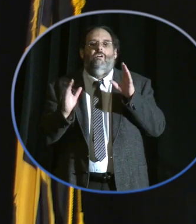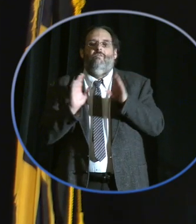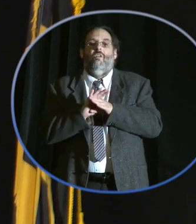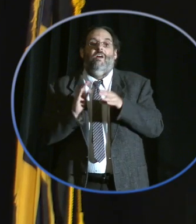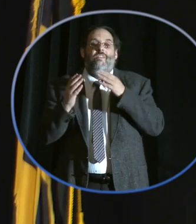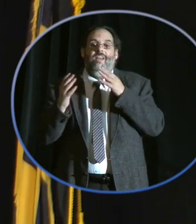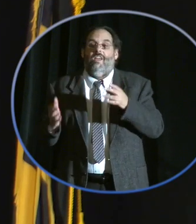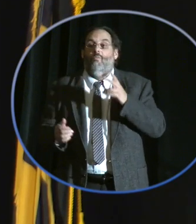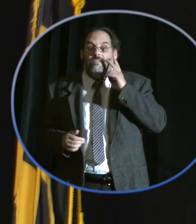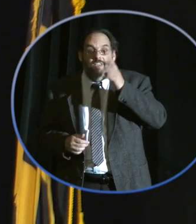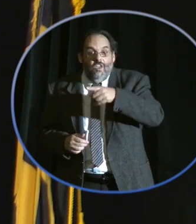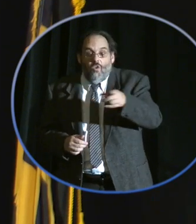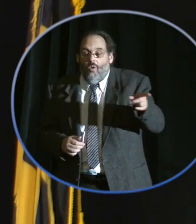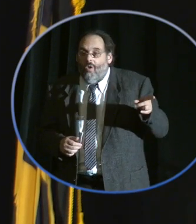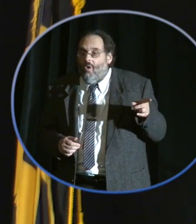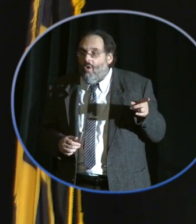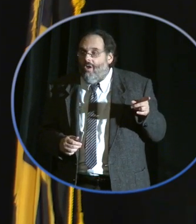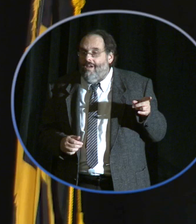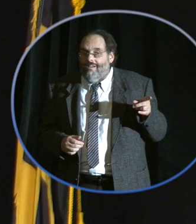you. We will see you